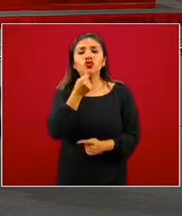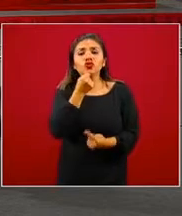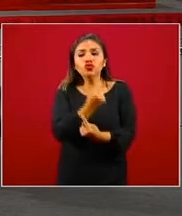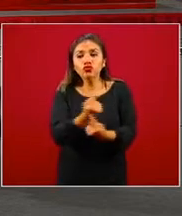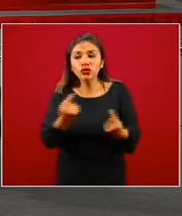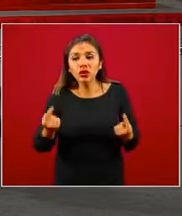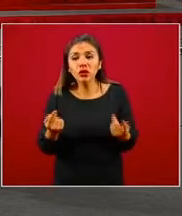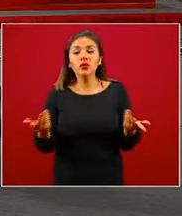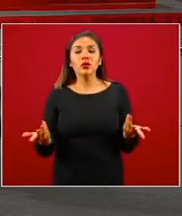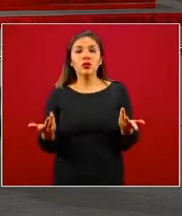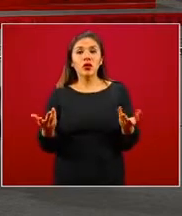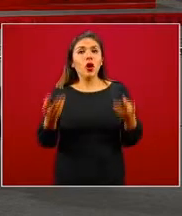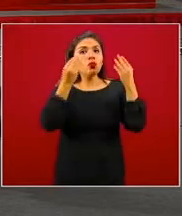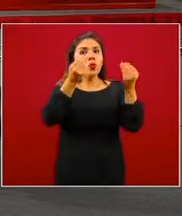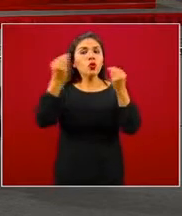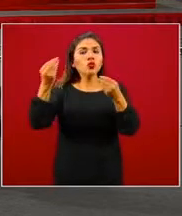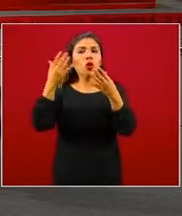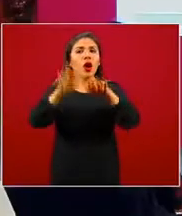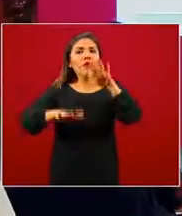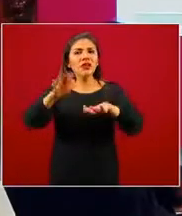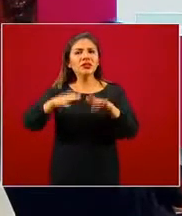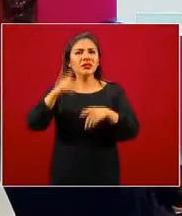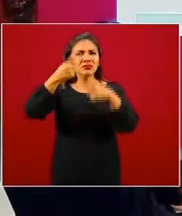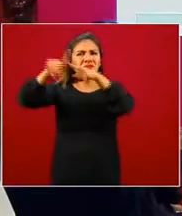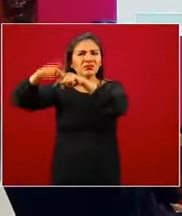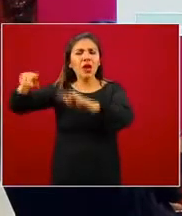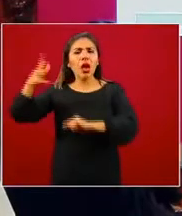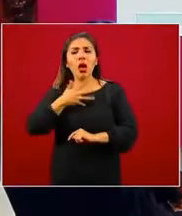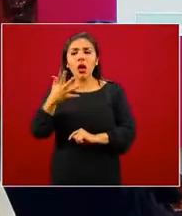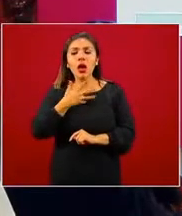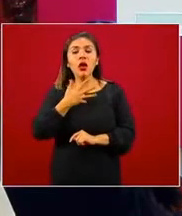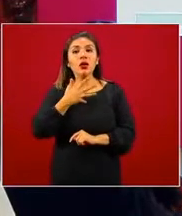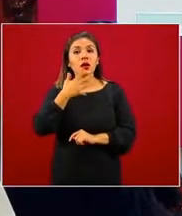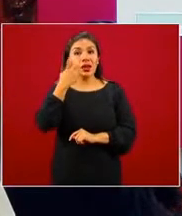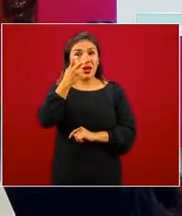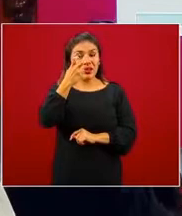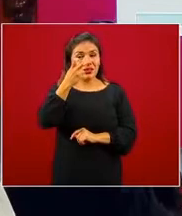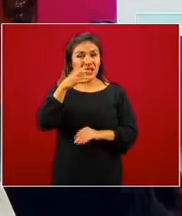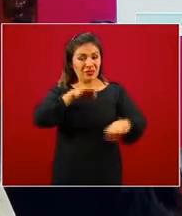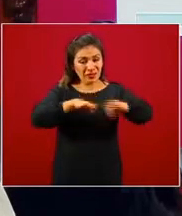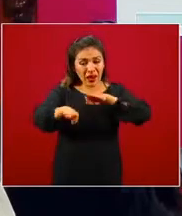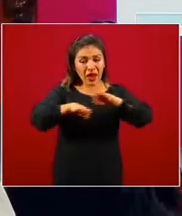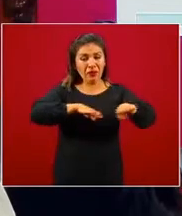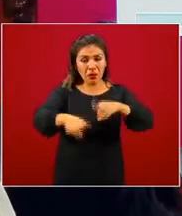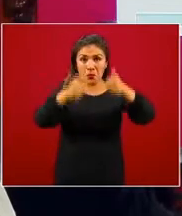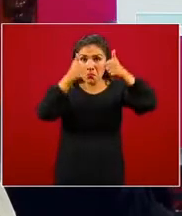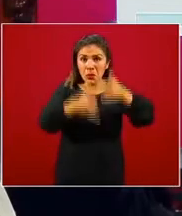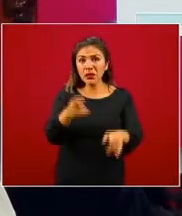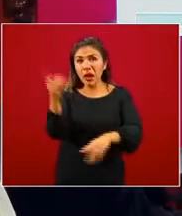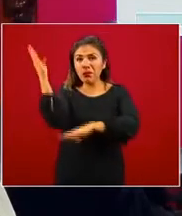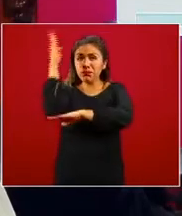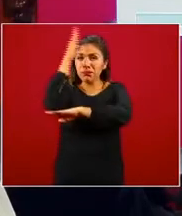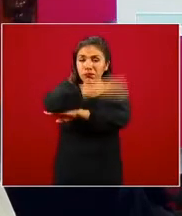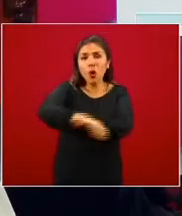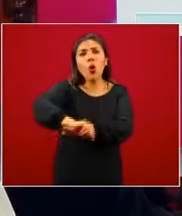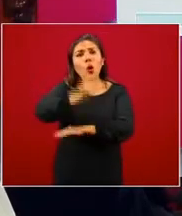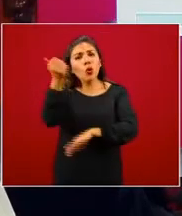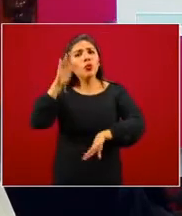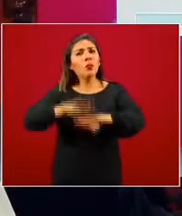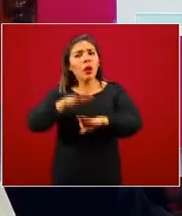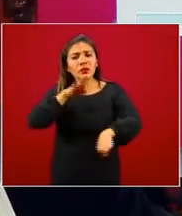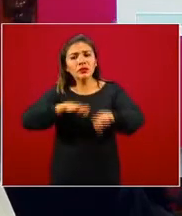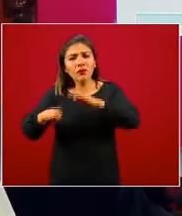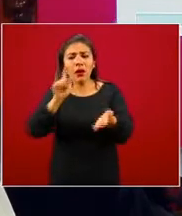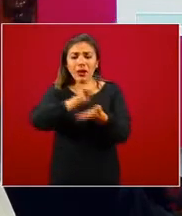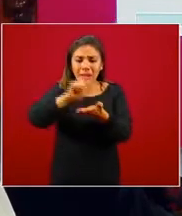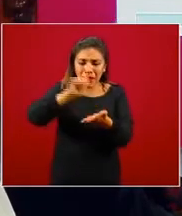of older people or children, being nannies. In many cases, while they're doing their domestic work, which